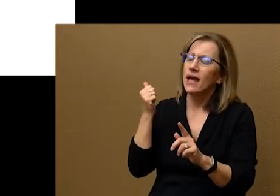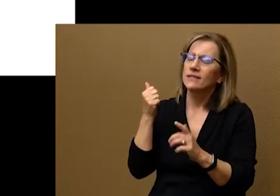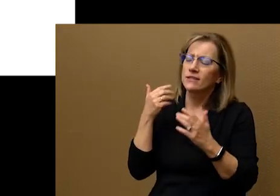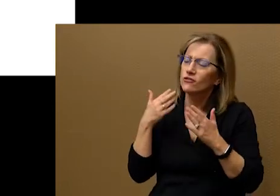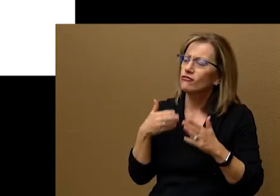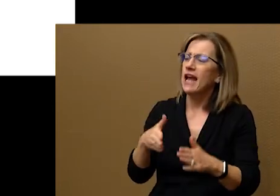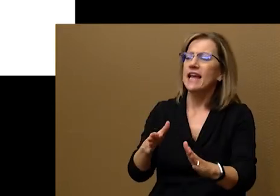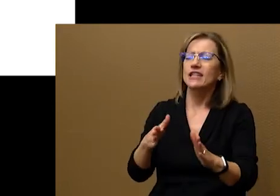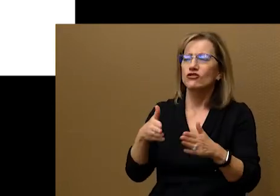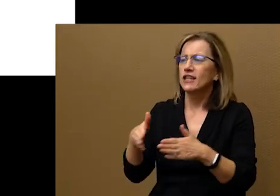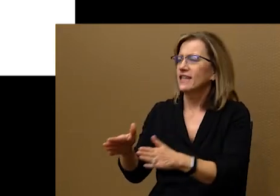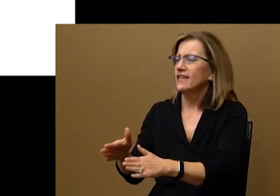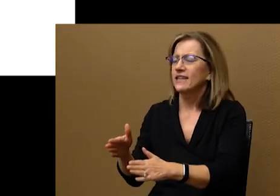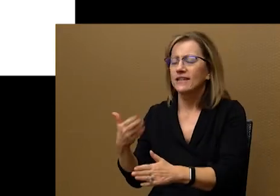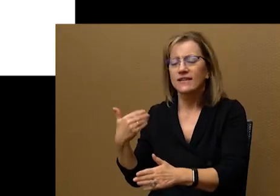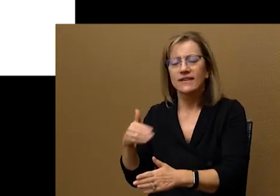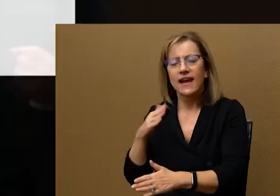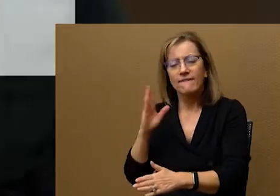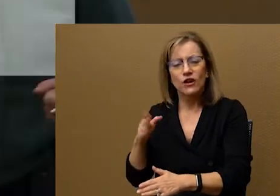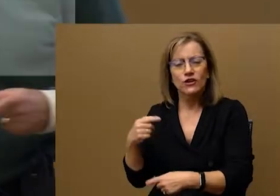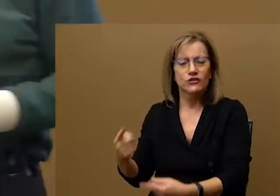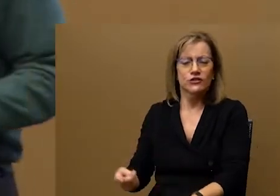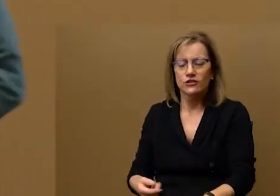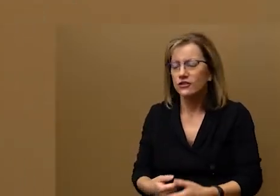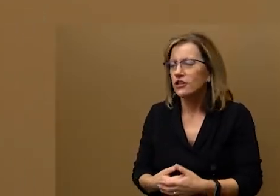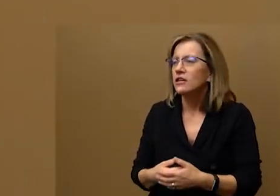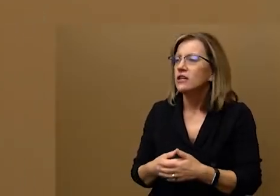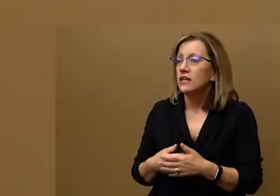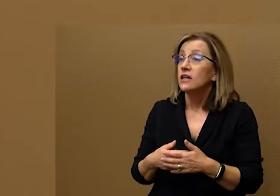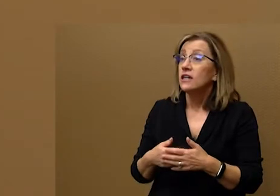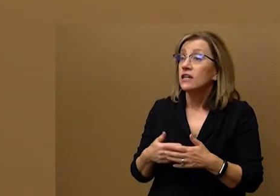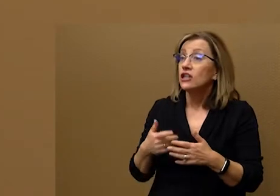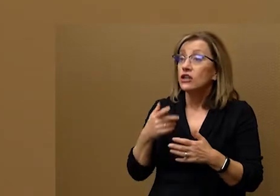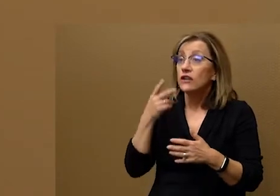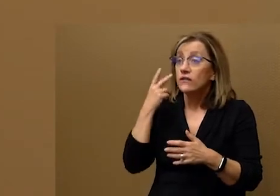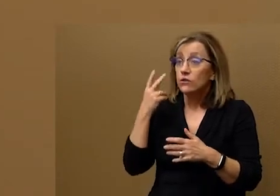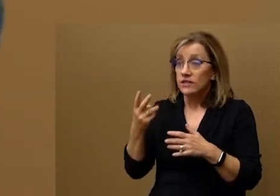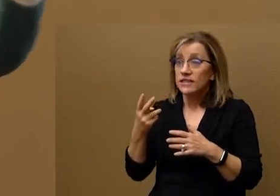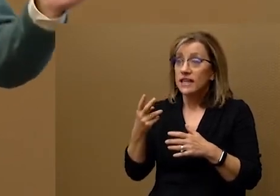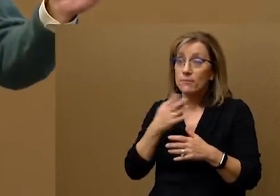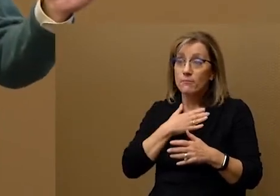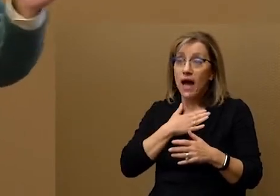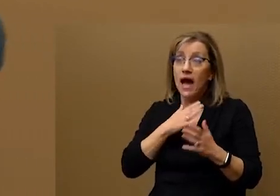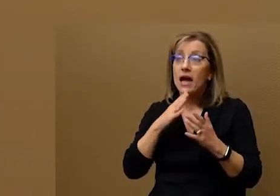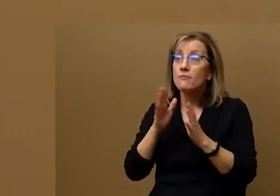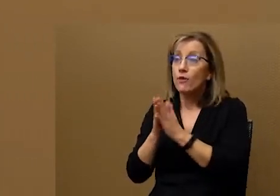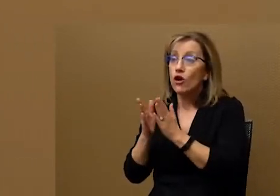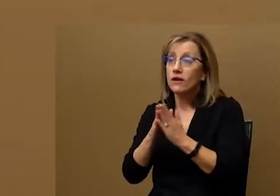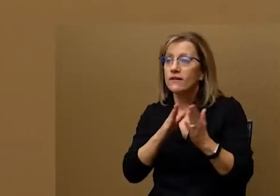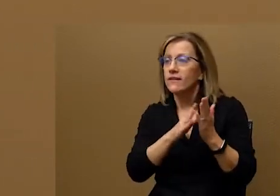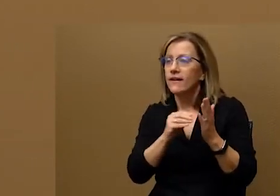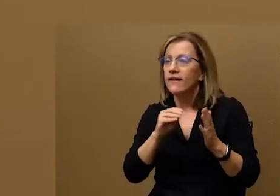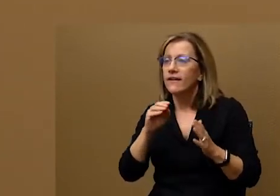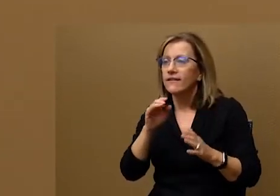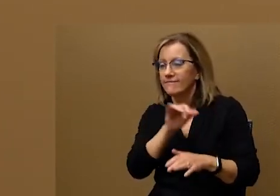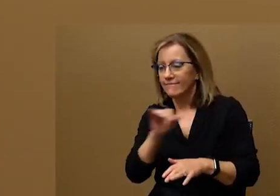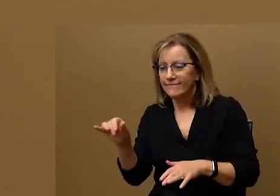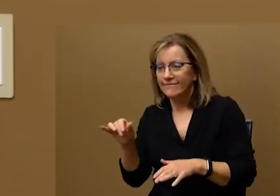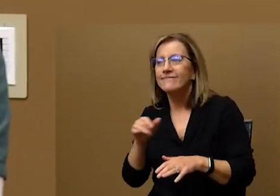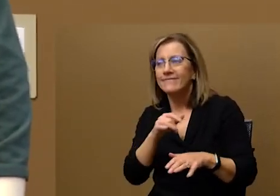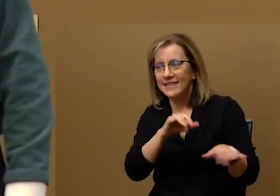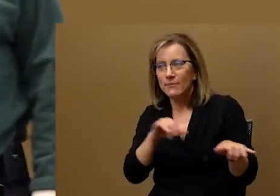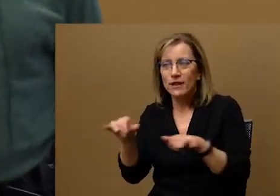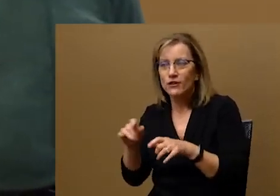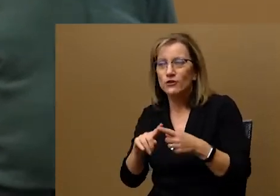has the best strategy that I know of. And in my book, Staff Training Manual, if you know his book, you'll see all the echoes of it in my